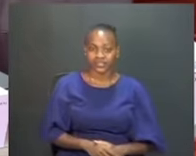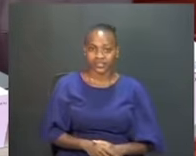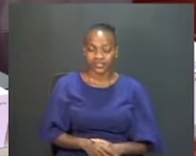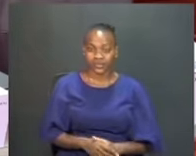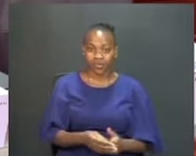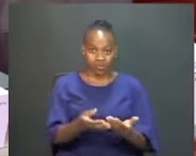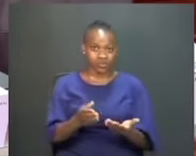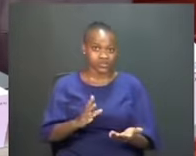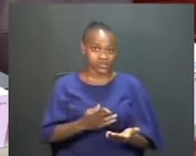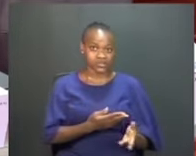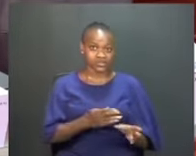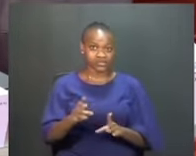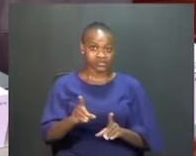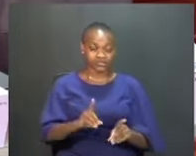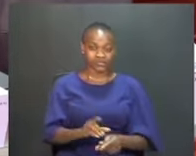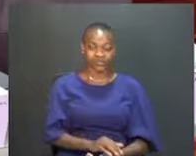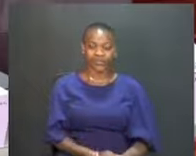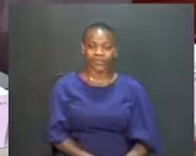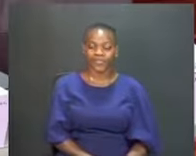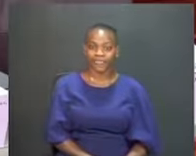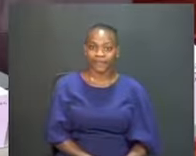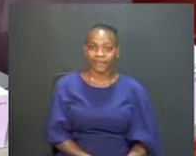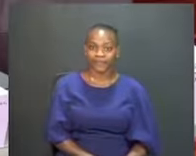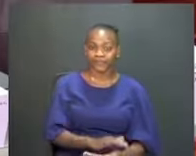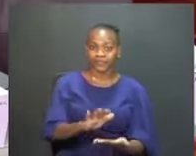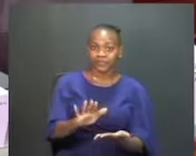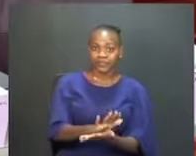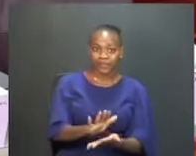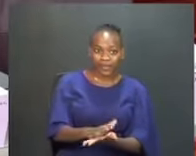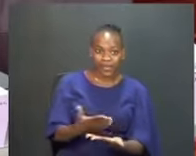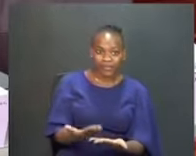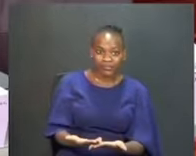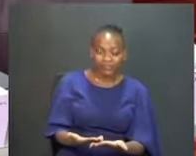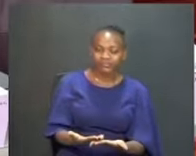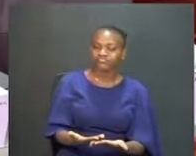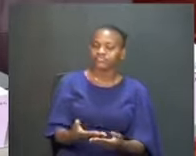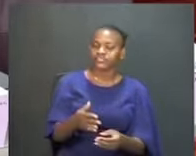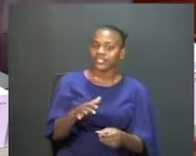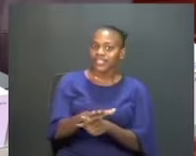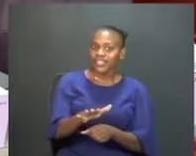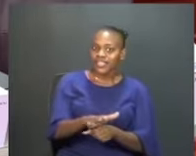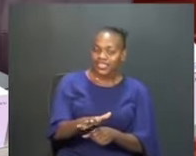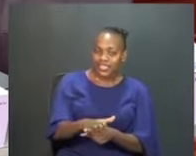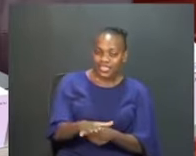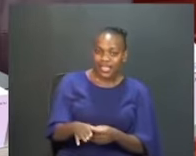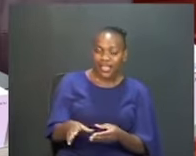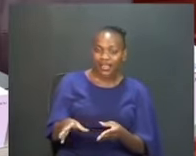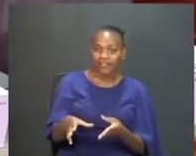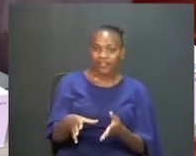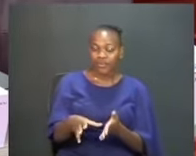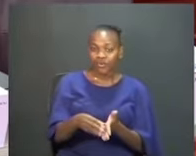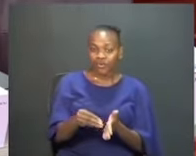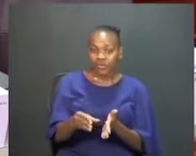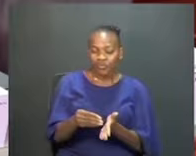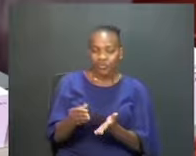wanted us to do. The paper must have sufficient copies distributed. Do we have sufficient copies